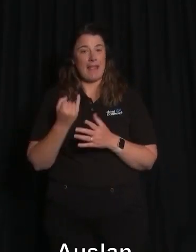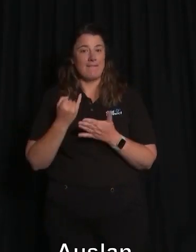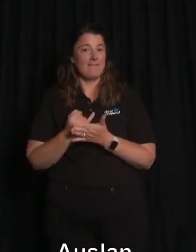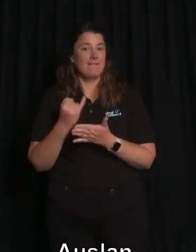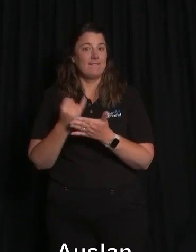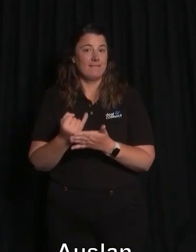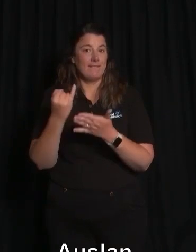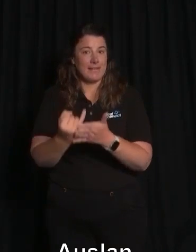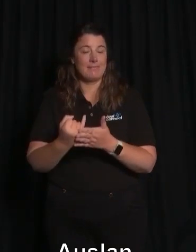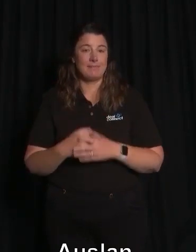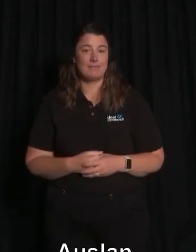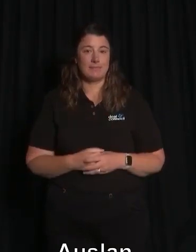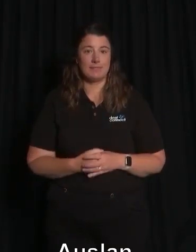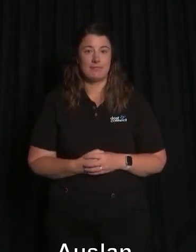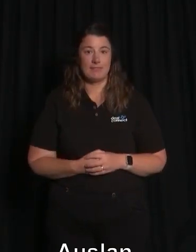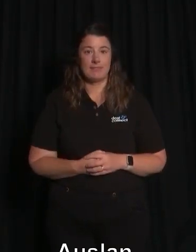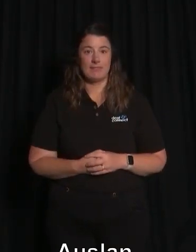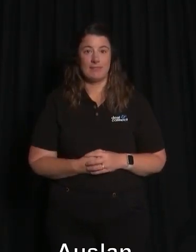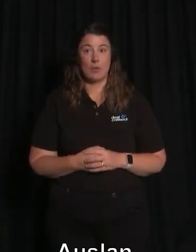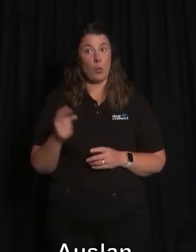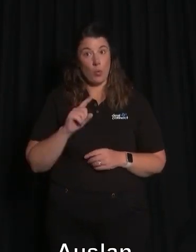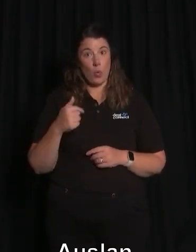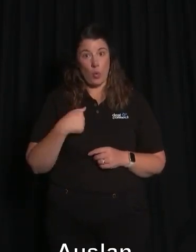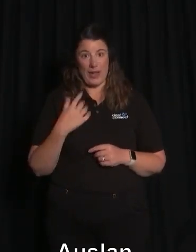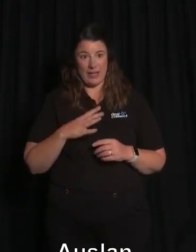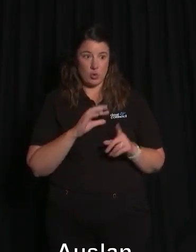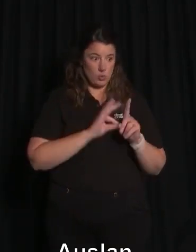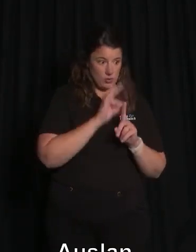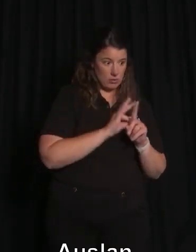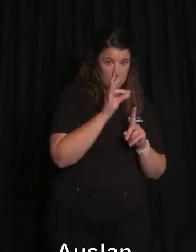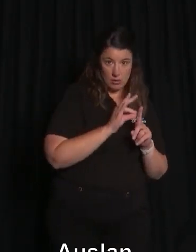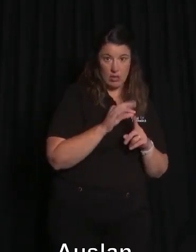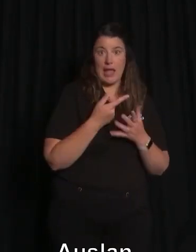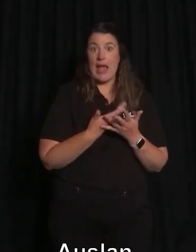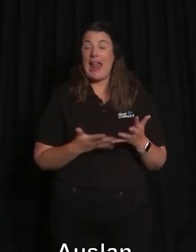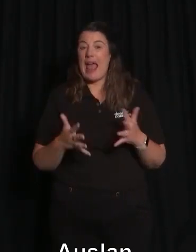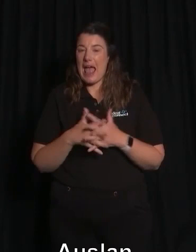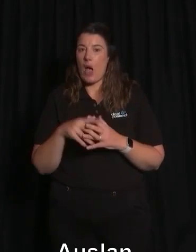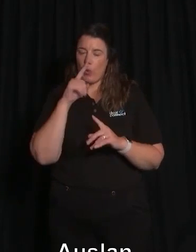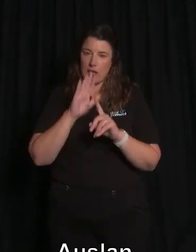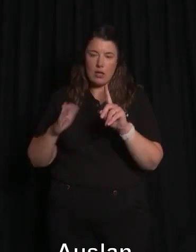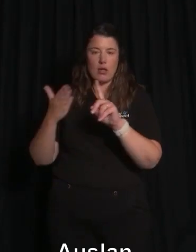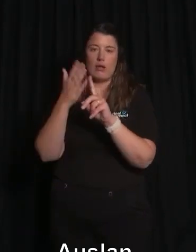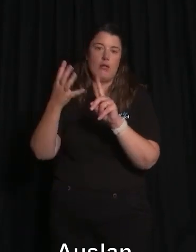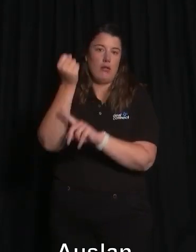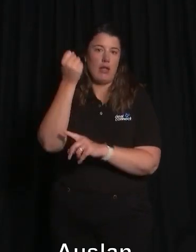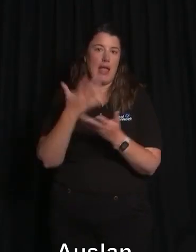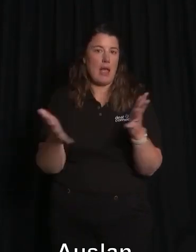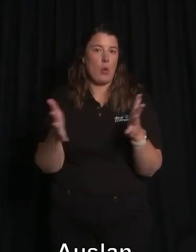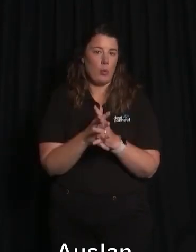past, to identify what needs our attention and determine how we can get where we need to